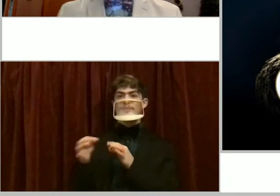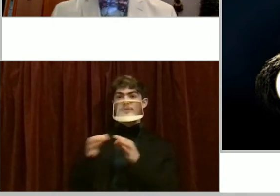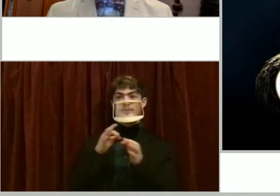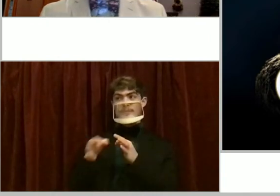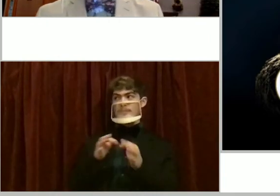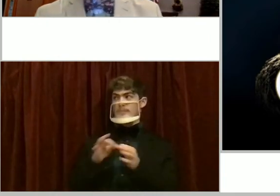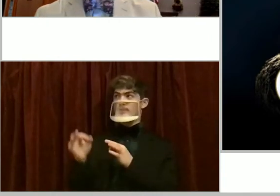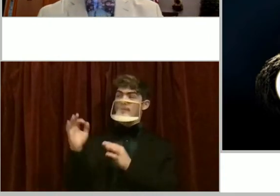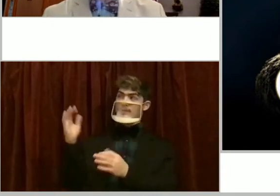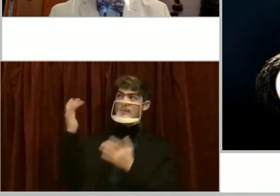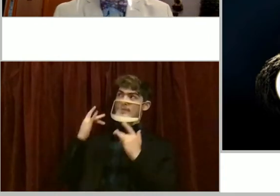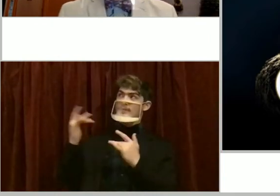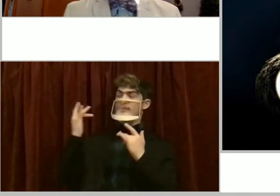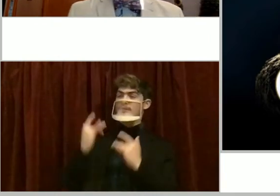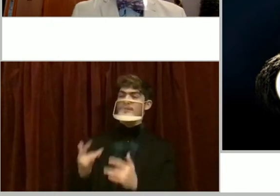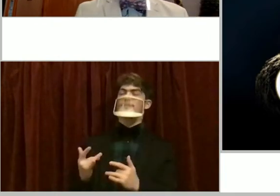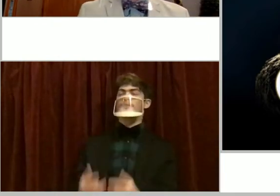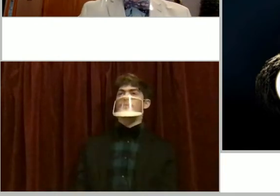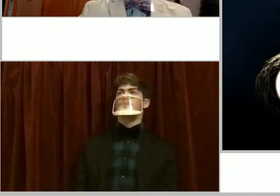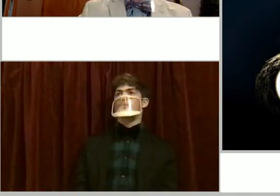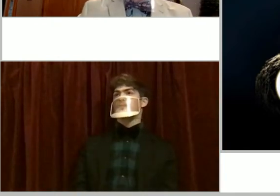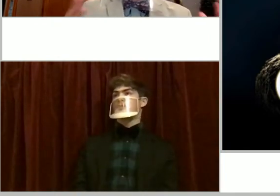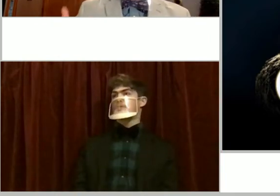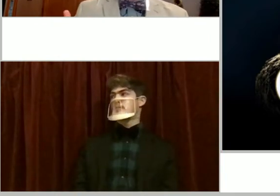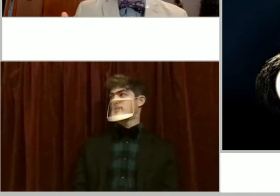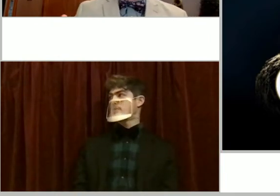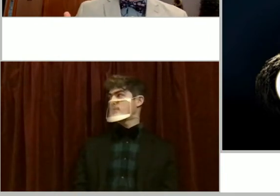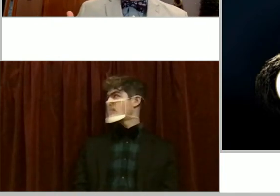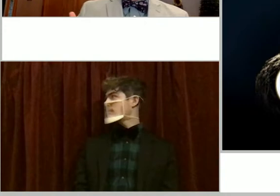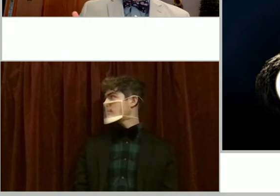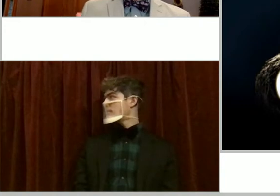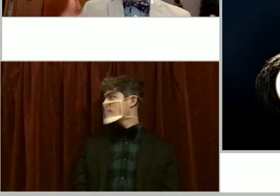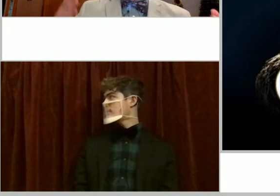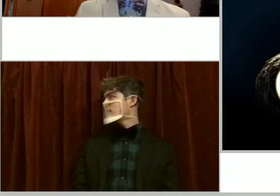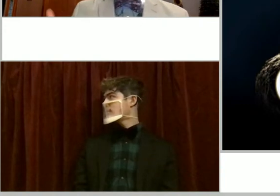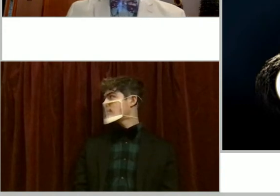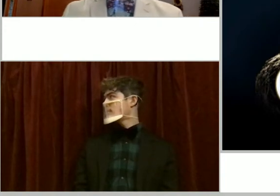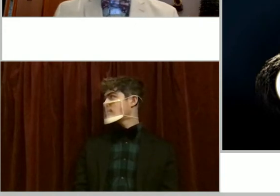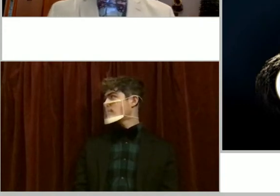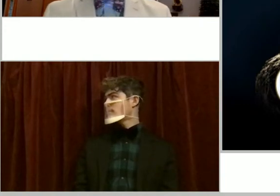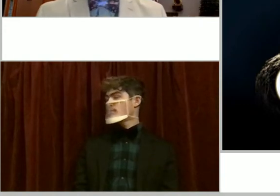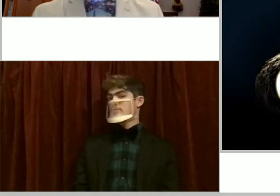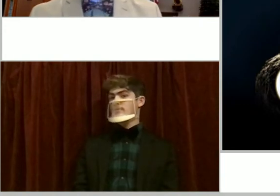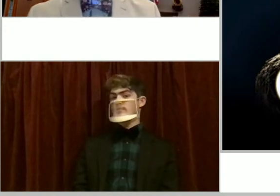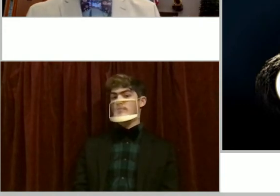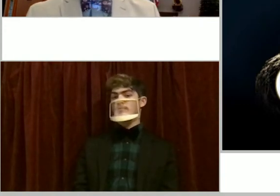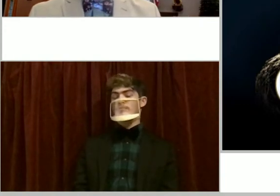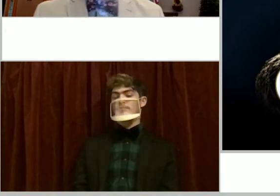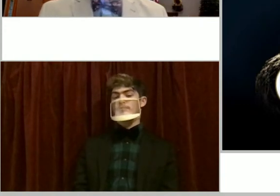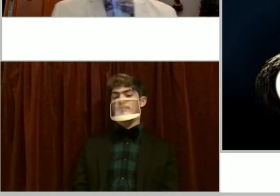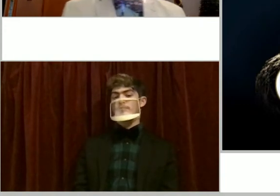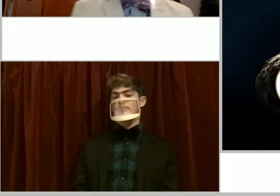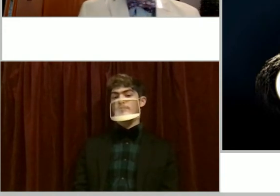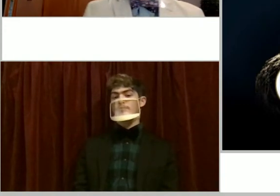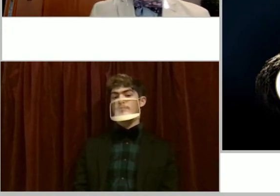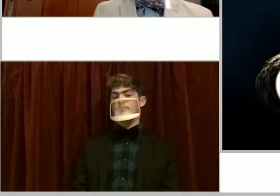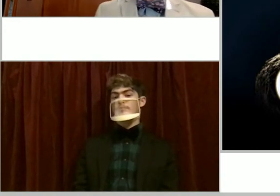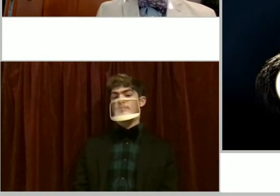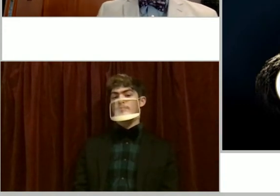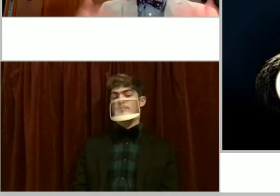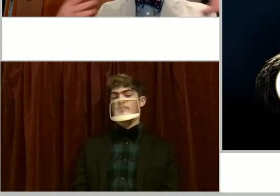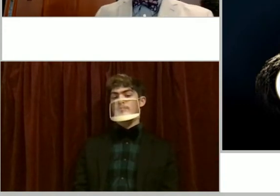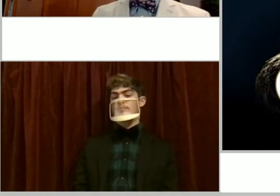as I said before in the lesson, the two words are oikthirmos and splanchnon. The first one refers